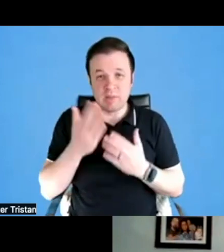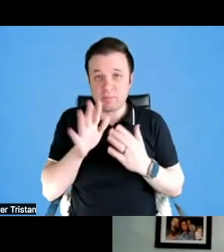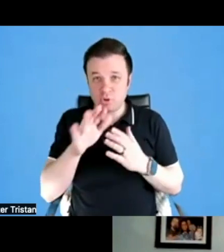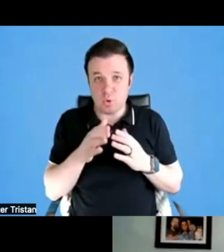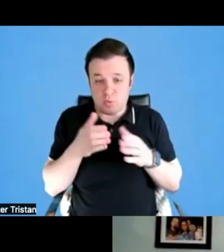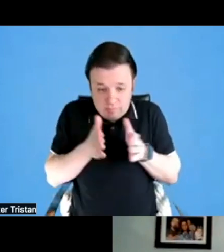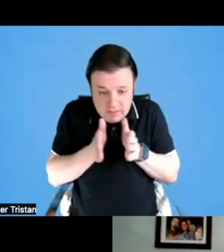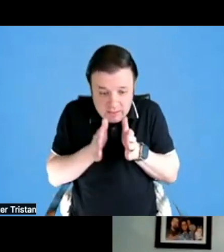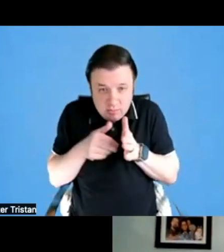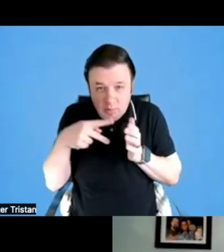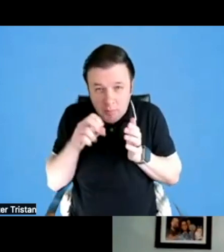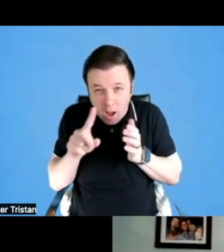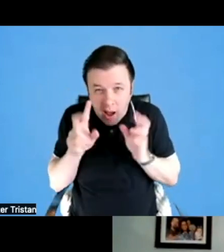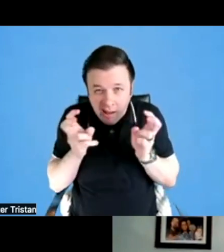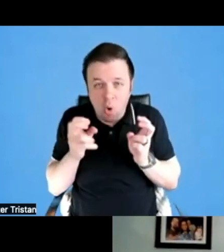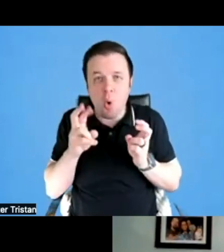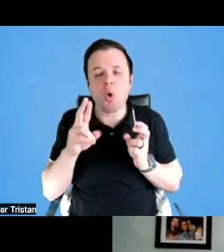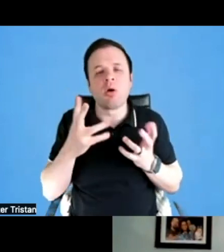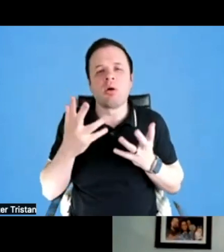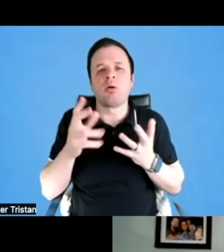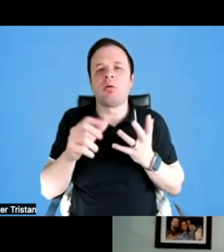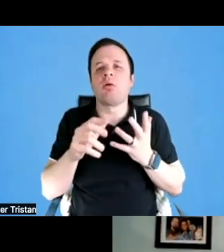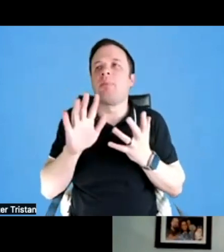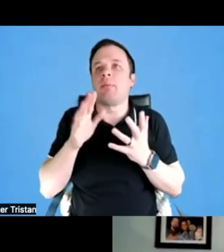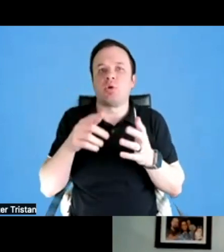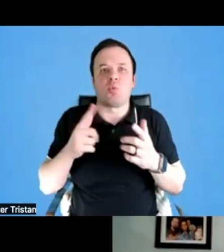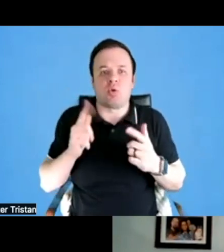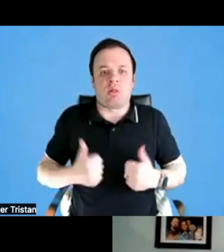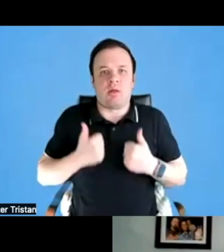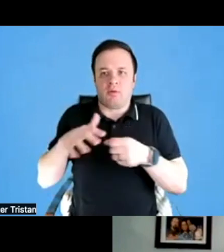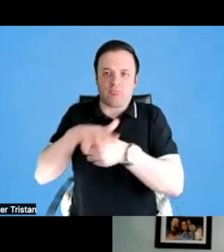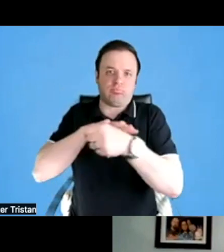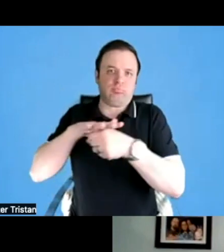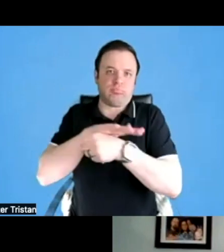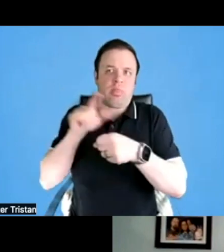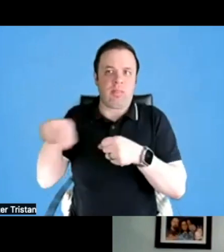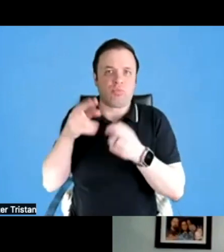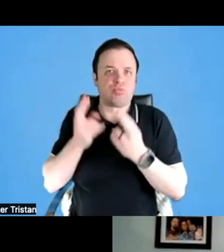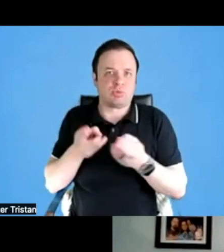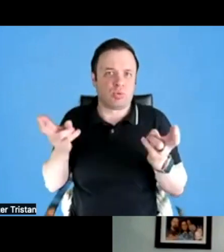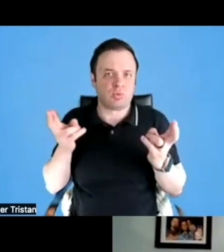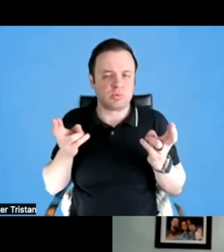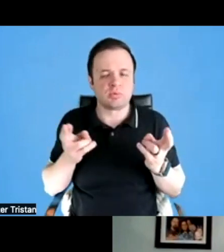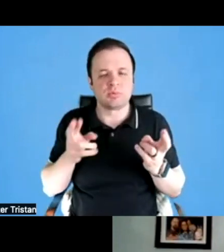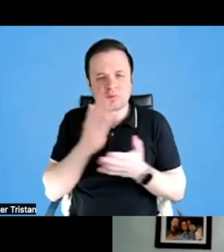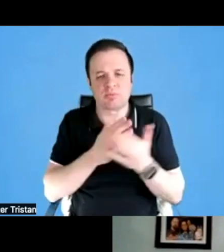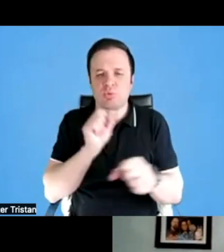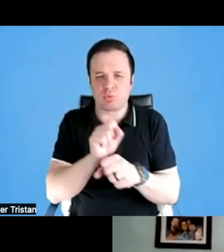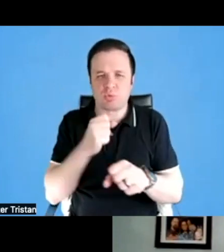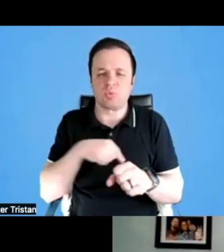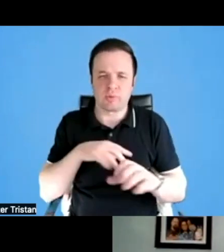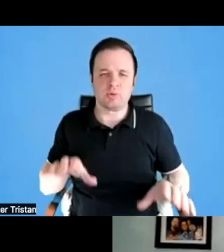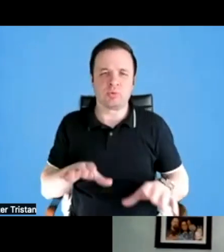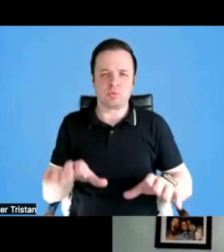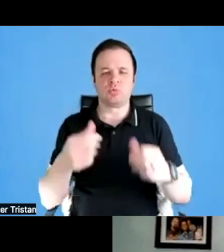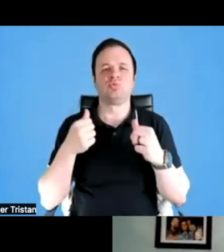pod, or it might be other things literally within your neighborhood that might be a resource. And so that's some of the work that we do, is also trying